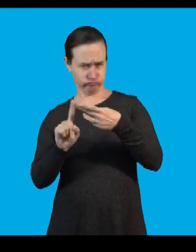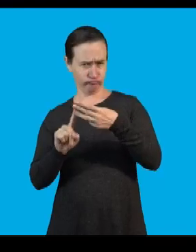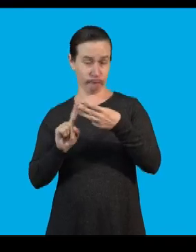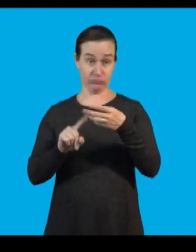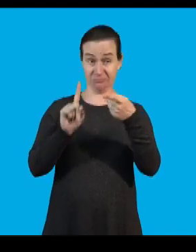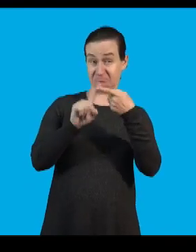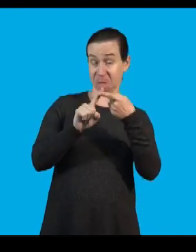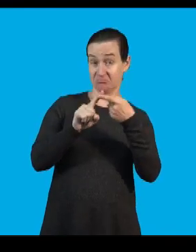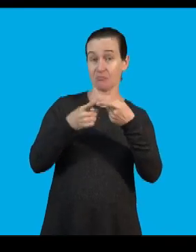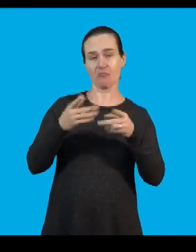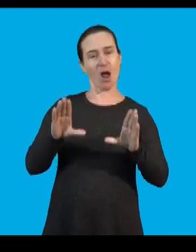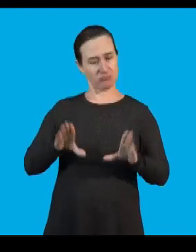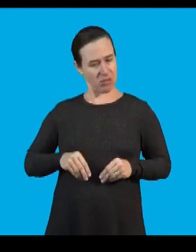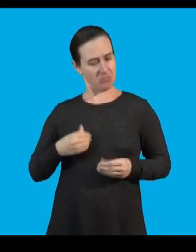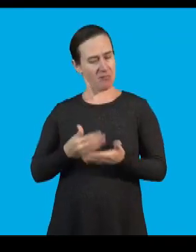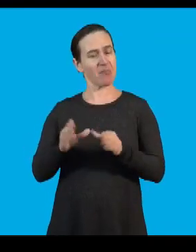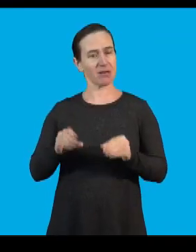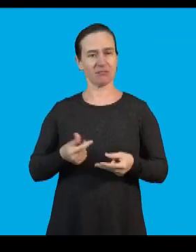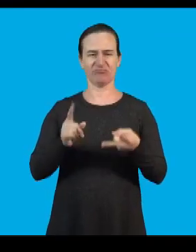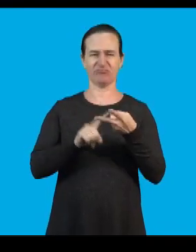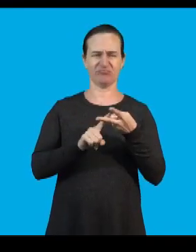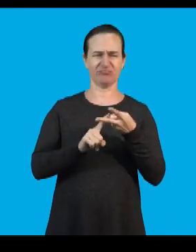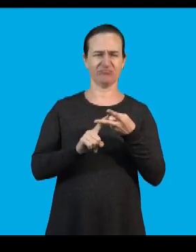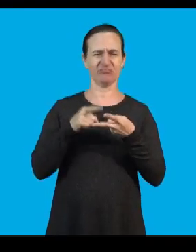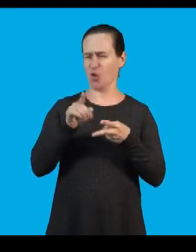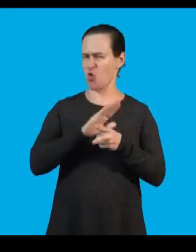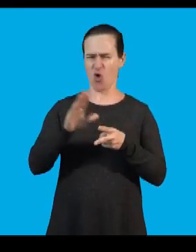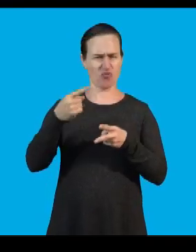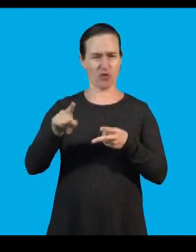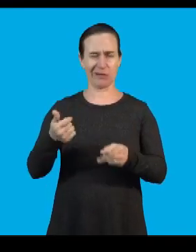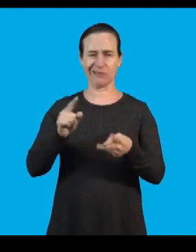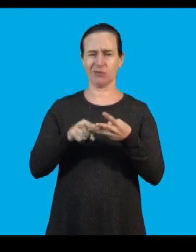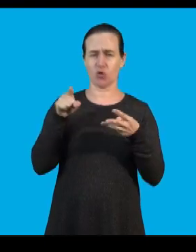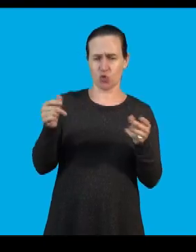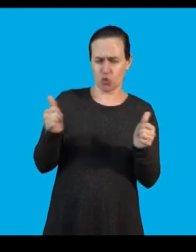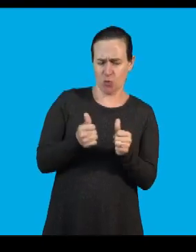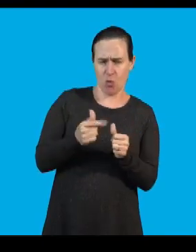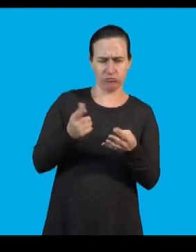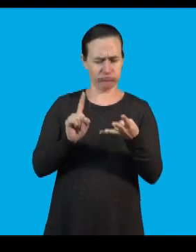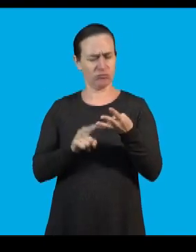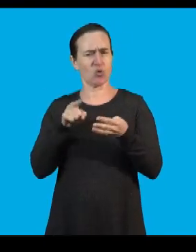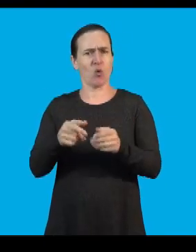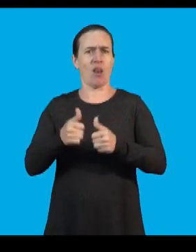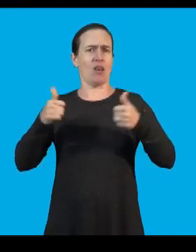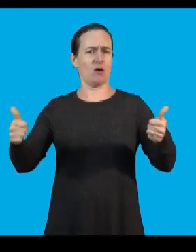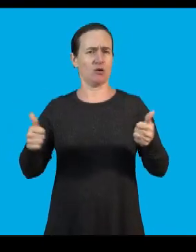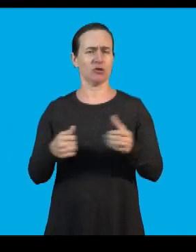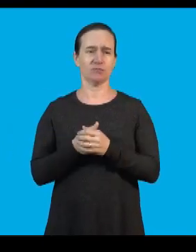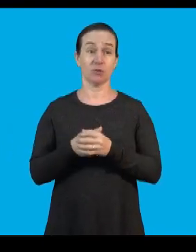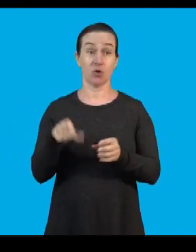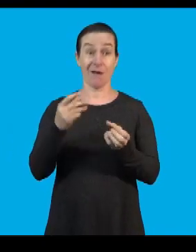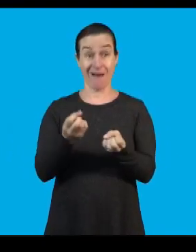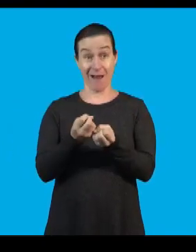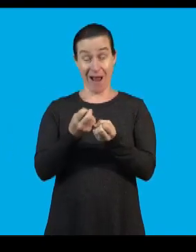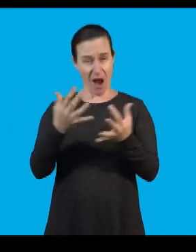Okay, let's look at our responses. So they've given you 4 options. They're saying it's acceptable, it's incorrect, it's too